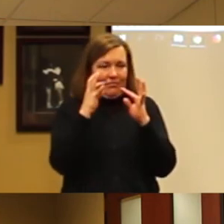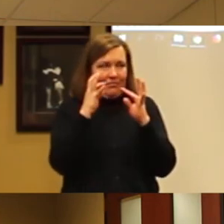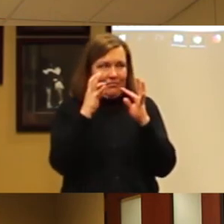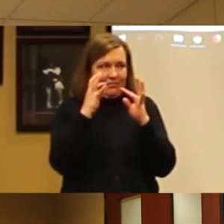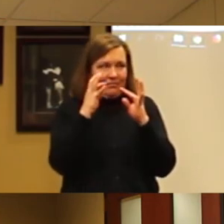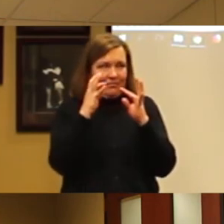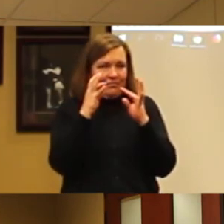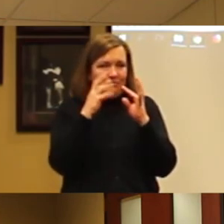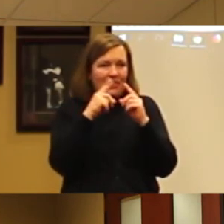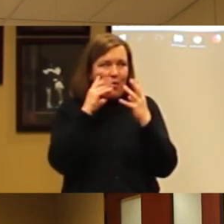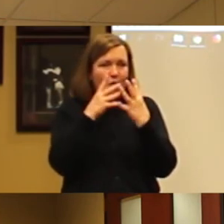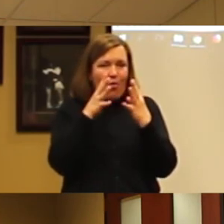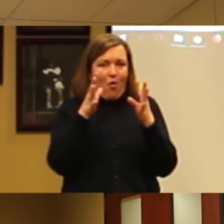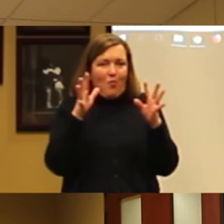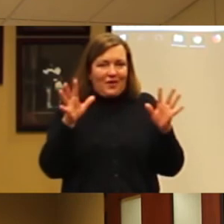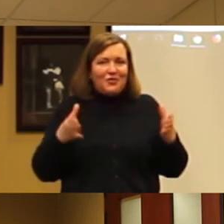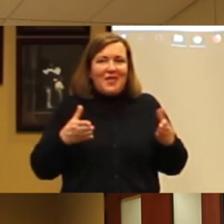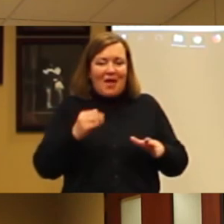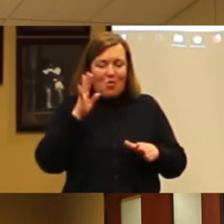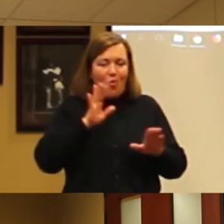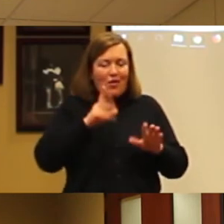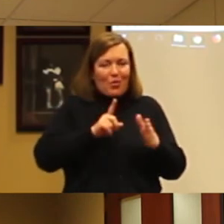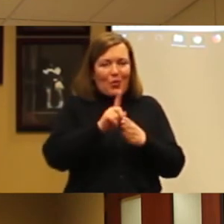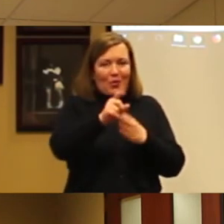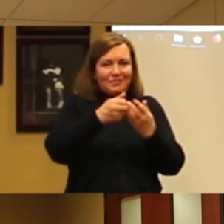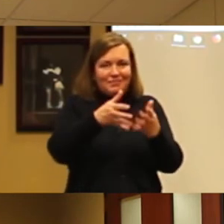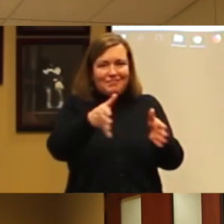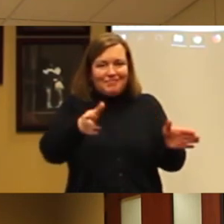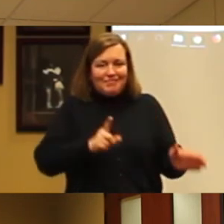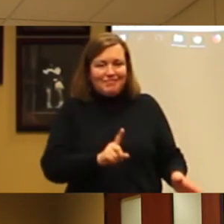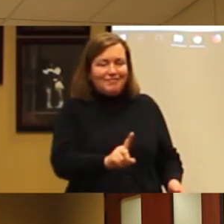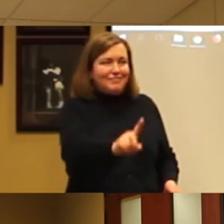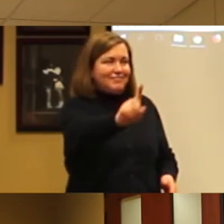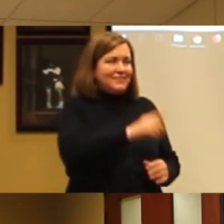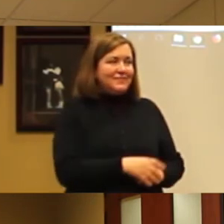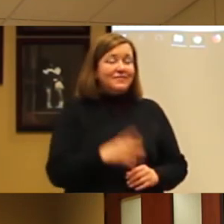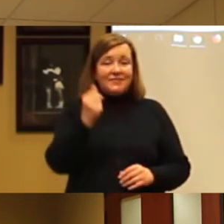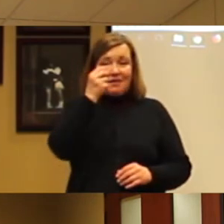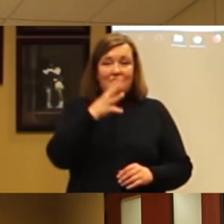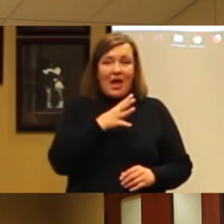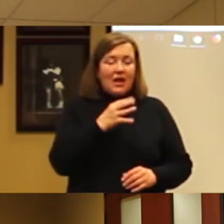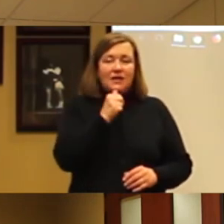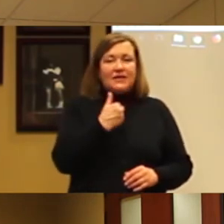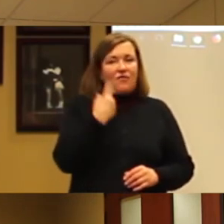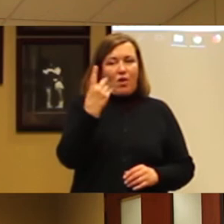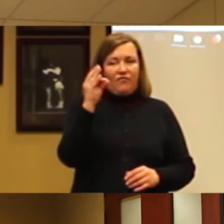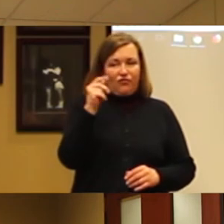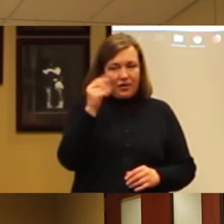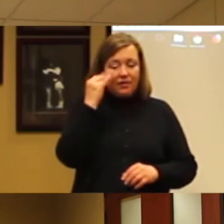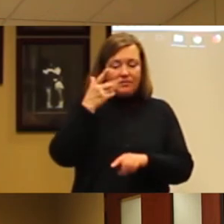would open for, so he could walk, okay? This man is missing one foot, because he lost a